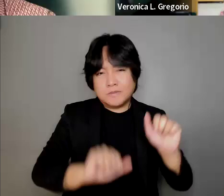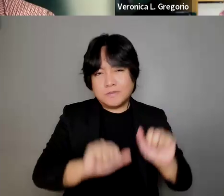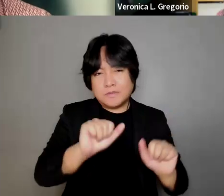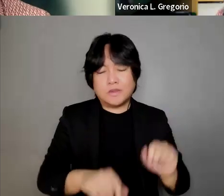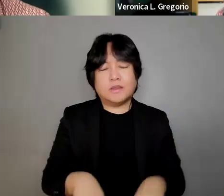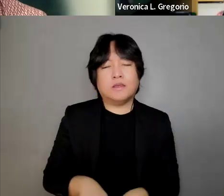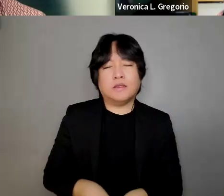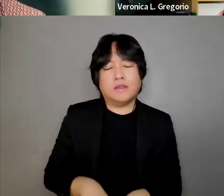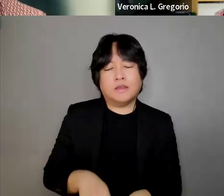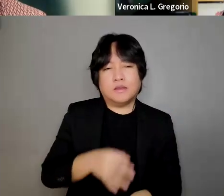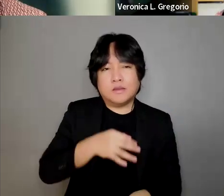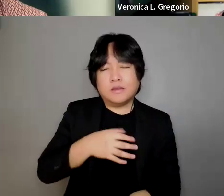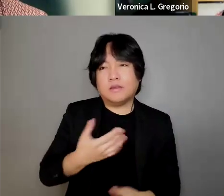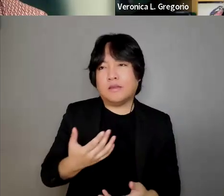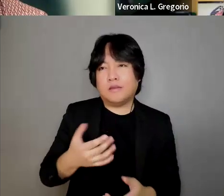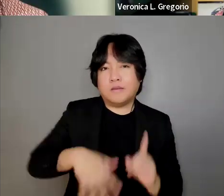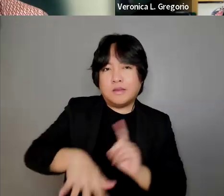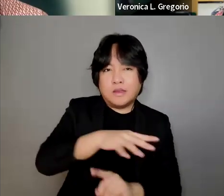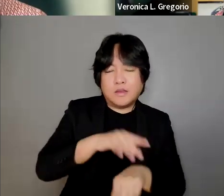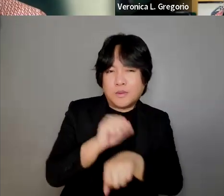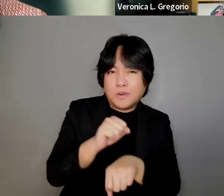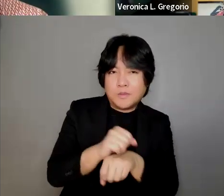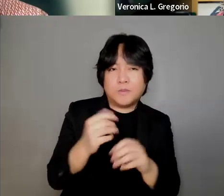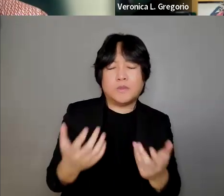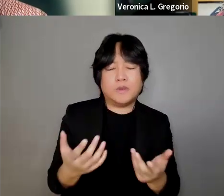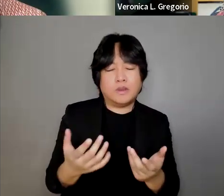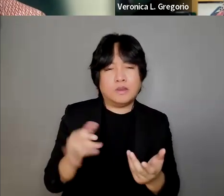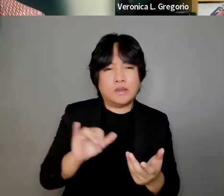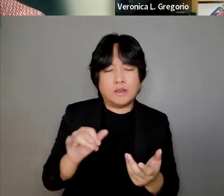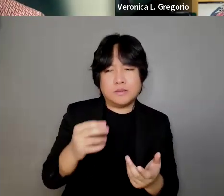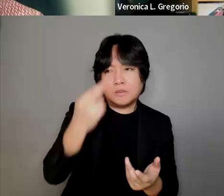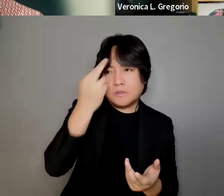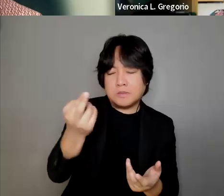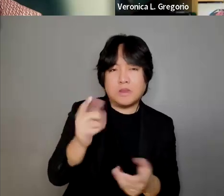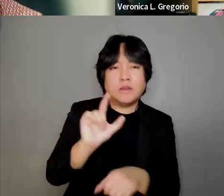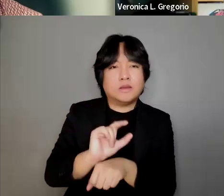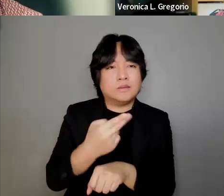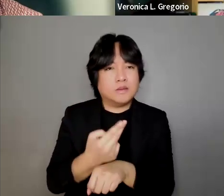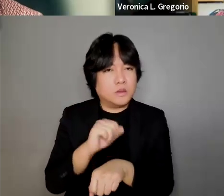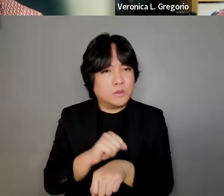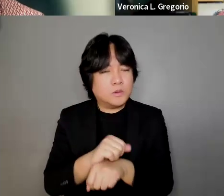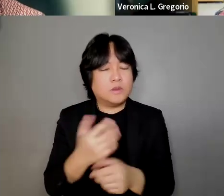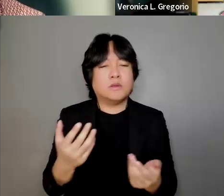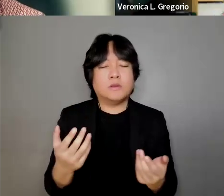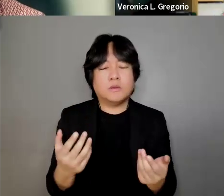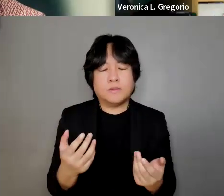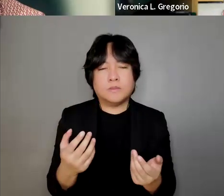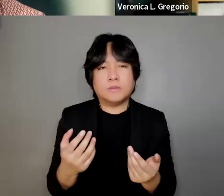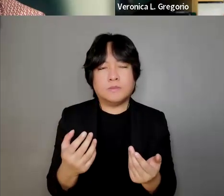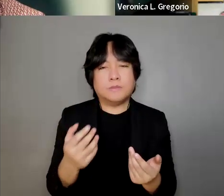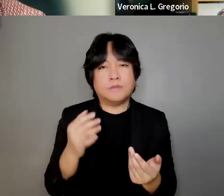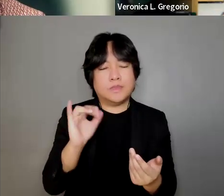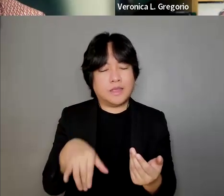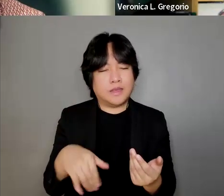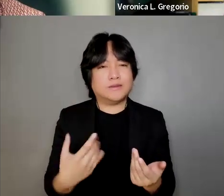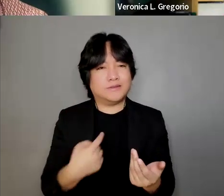agricultural labor, and recognizing the importance of rural livelihood. So that's one thing at least that I